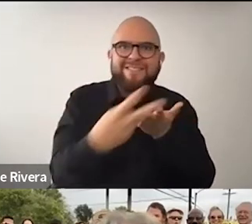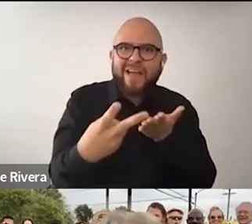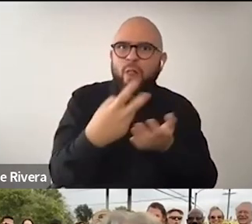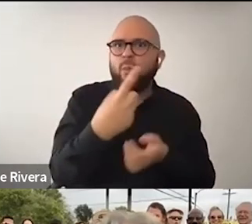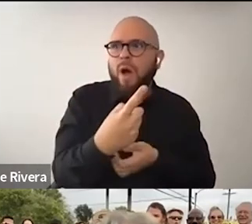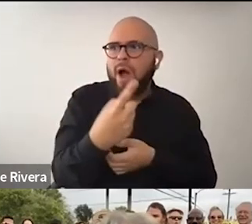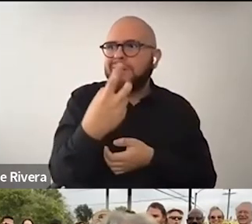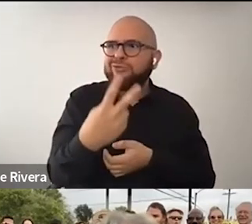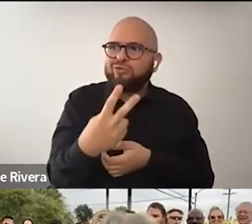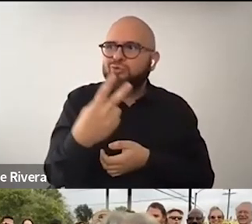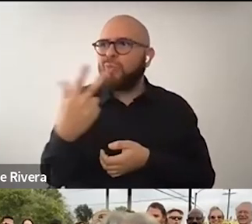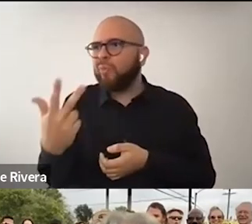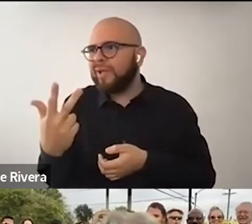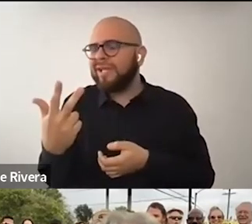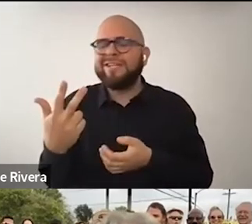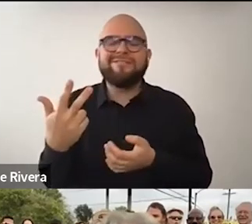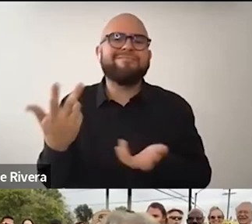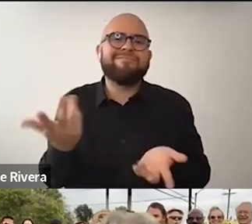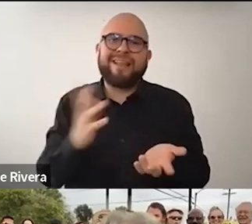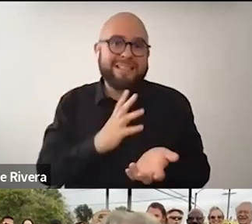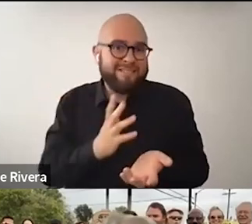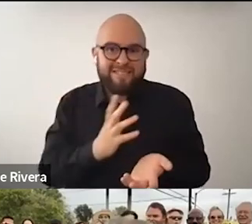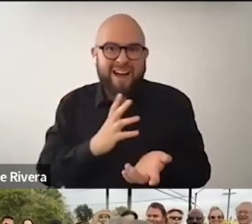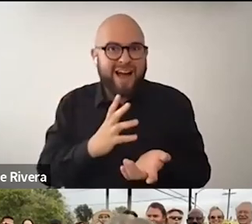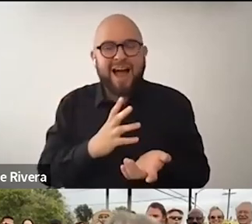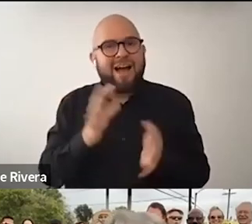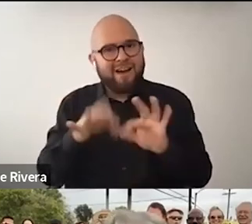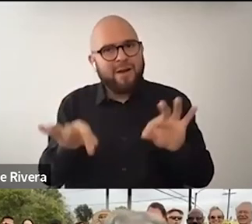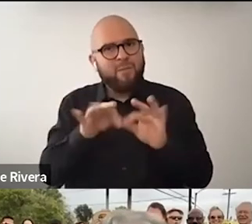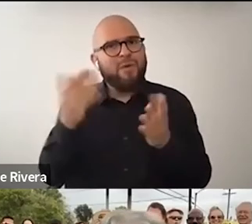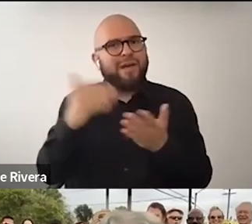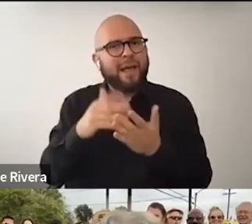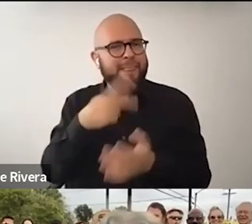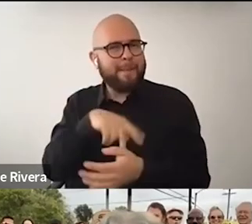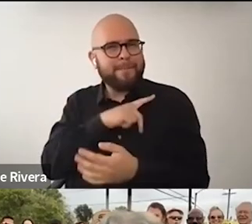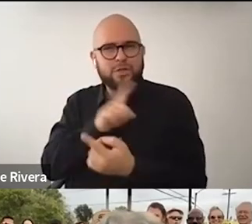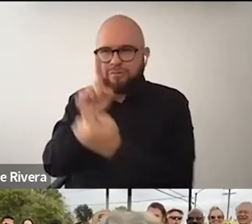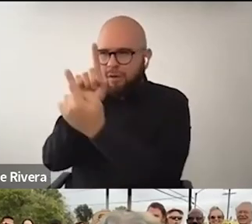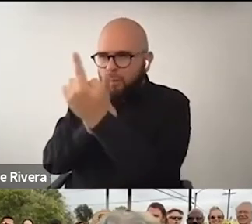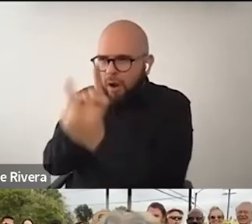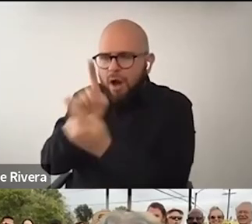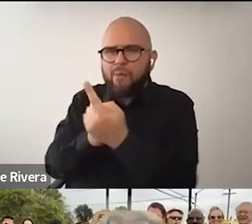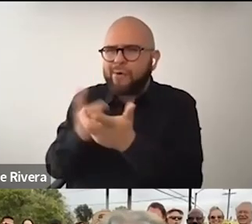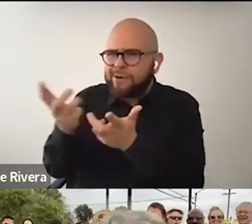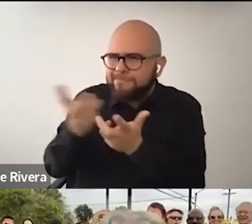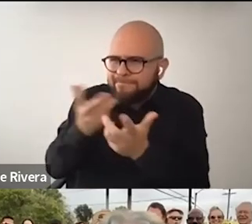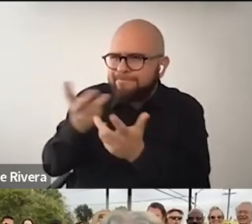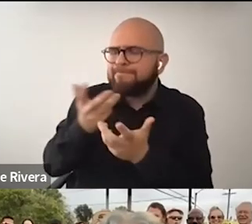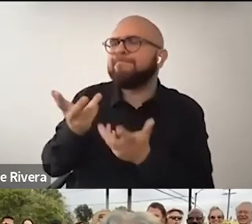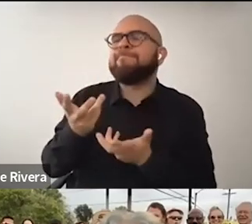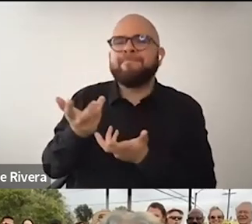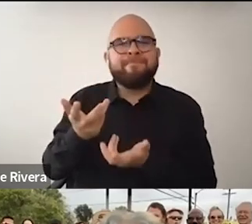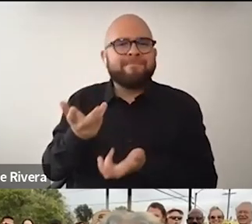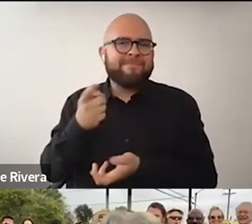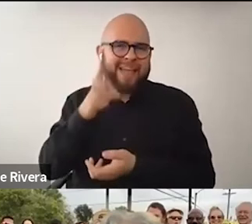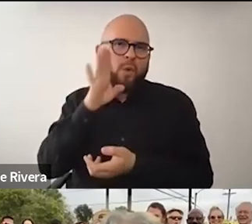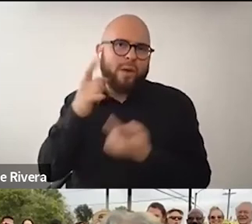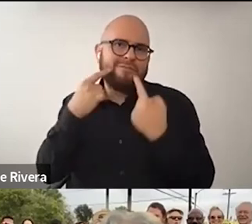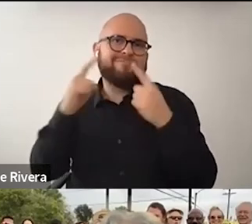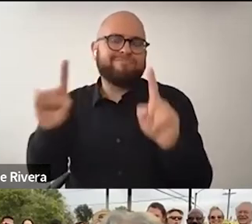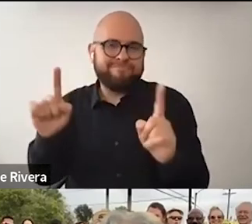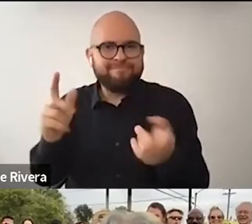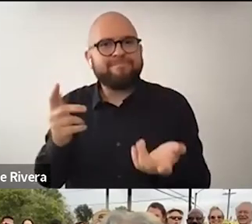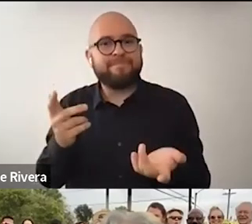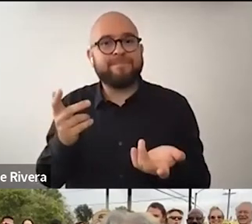the one-on-ones, and then follow-up is huge. Like even if you're working towards a goal, it's like Jason was talking about the pizza parties,